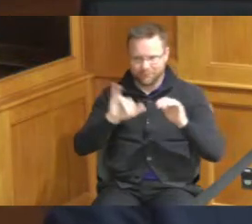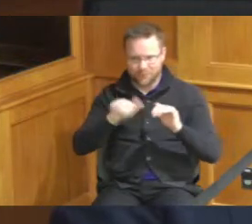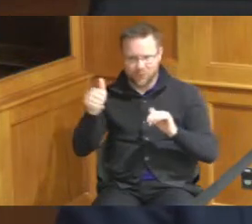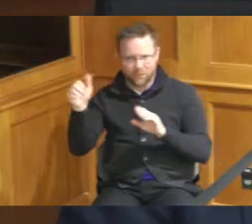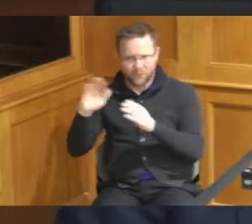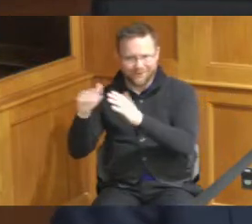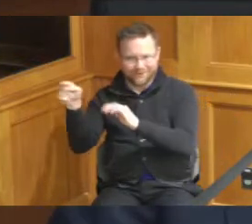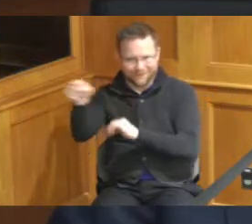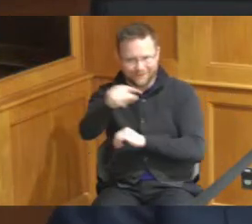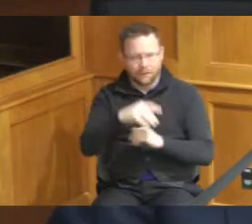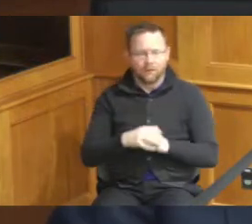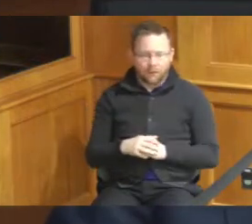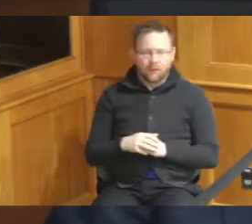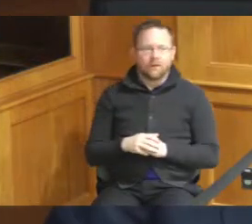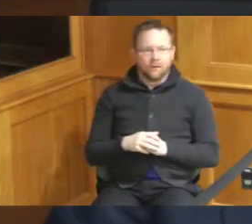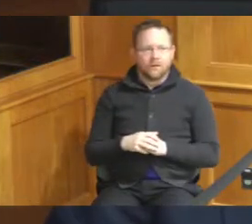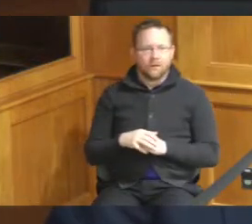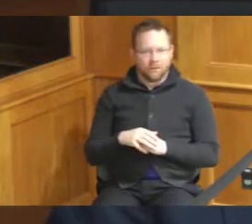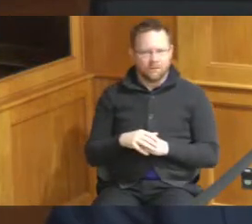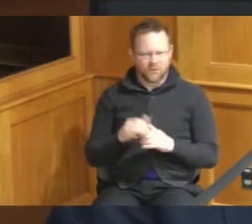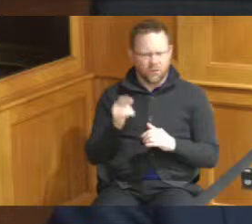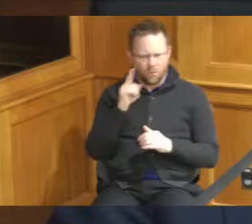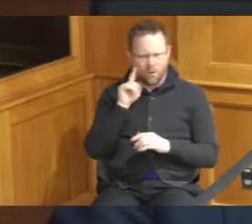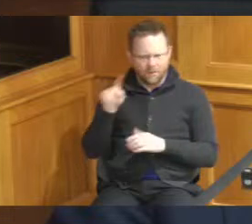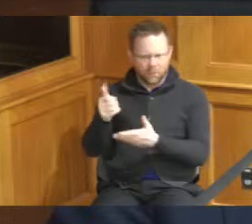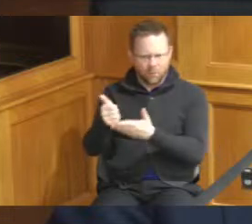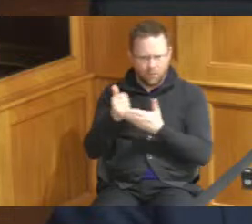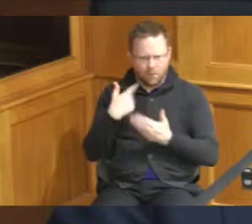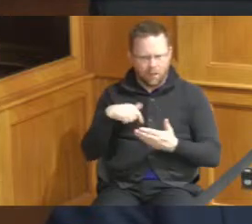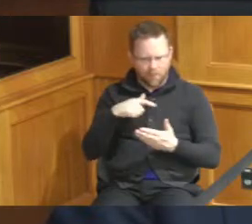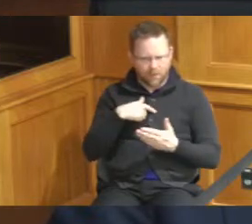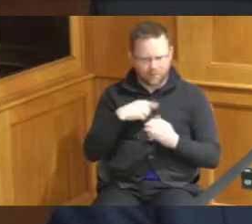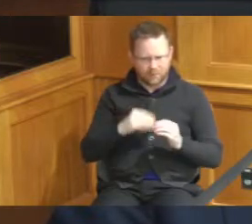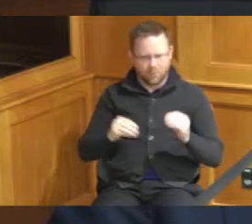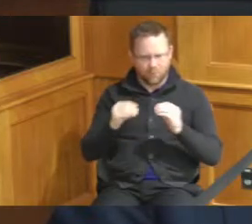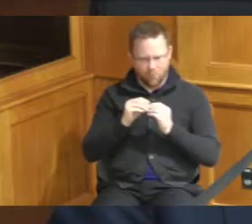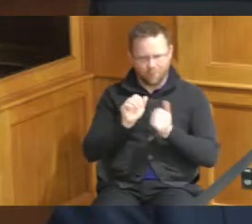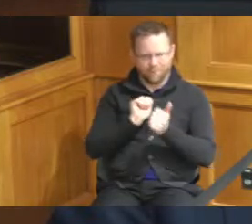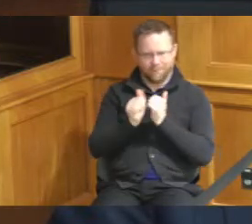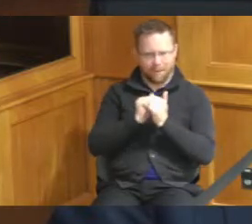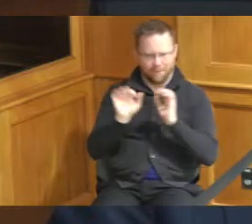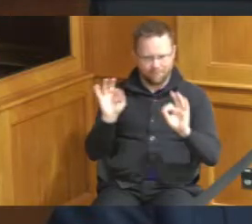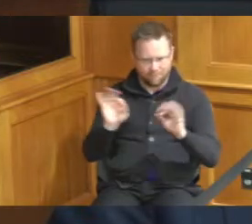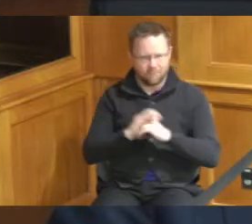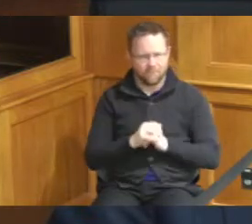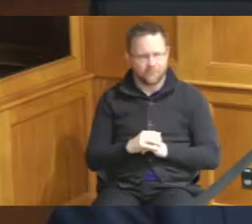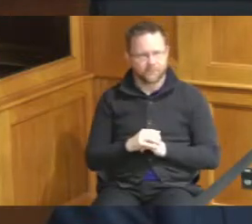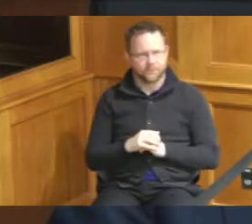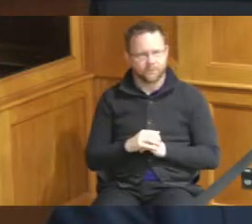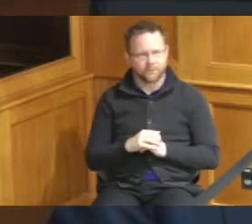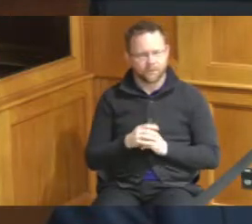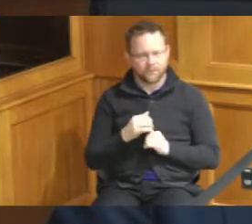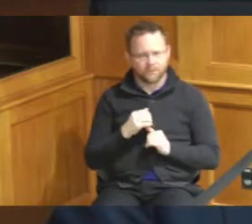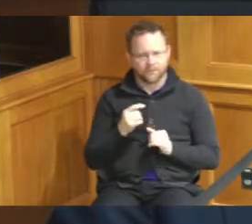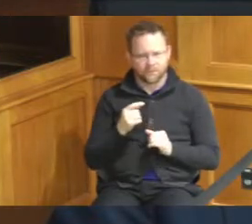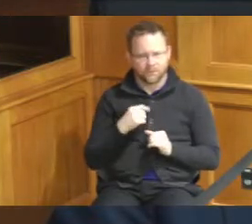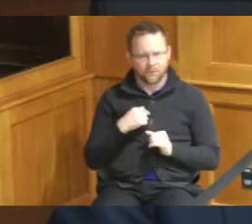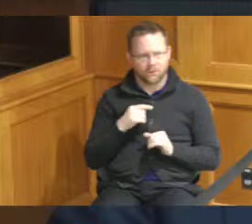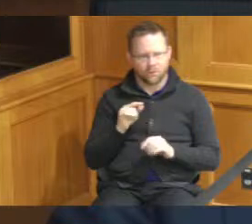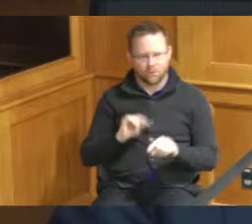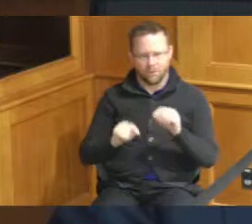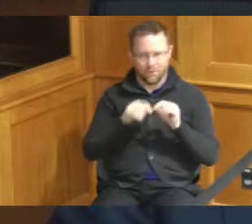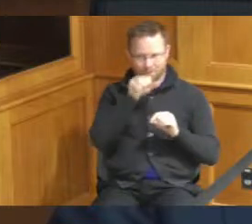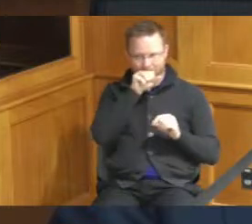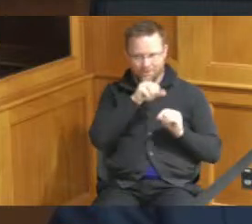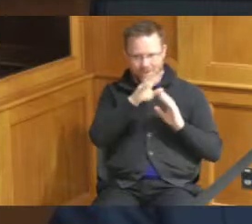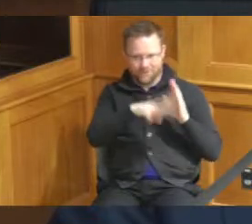these things help us to better position ourselves. And so I hearken back to the chart. I love this chart, by the